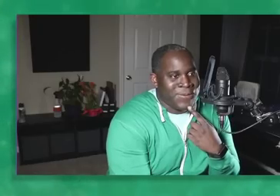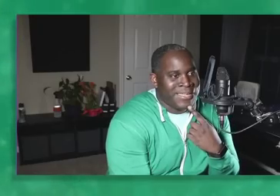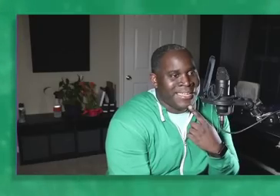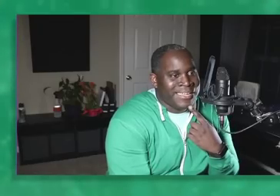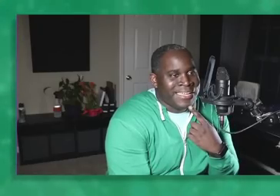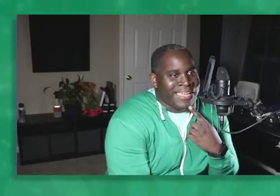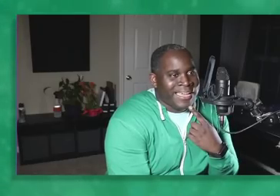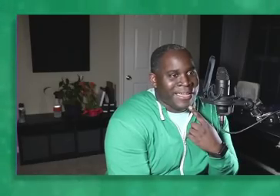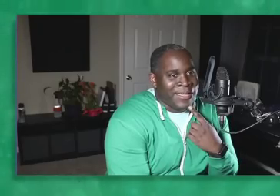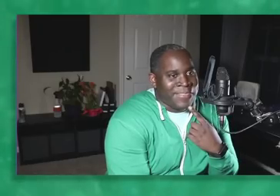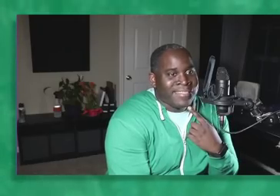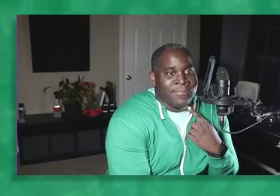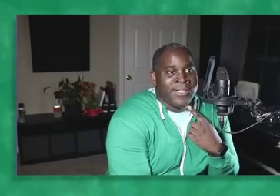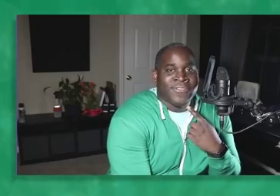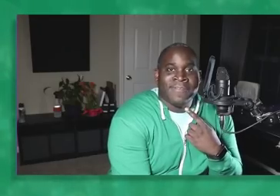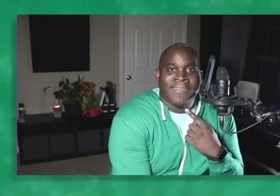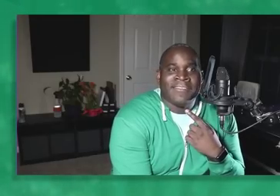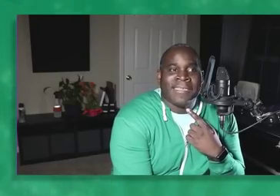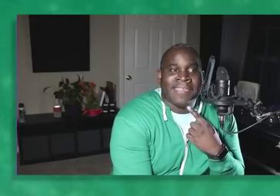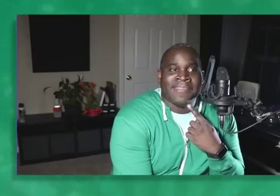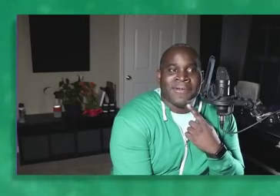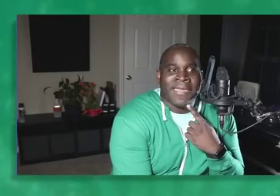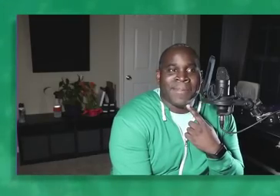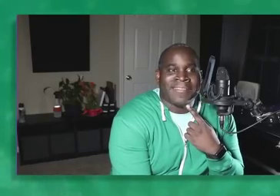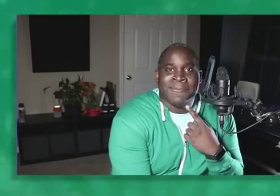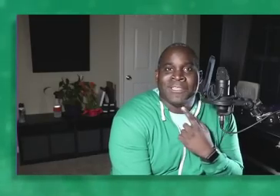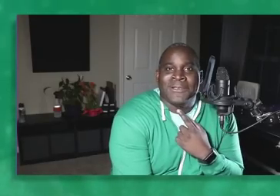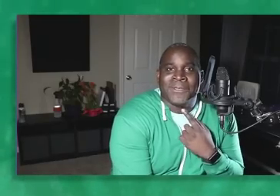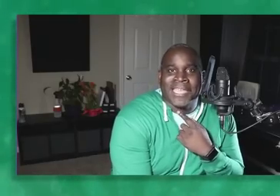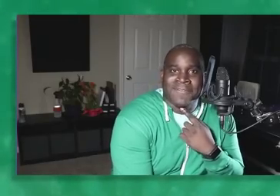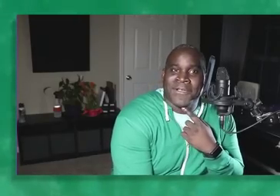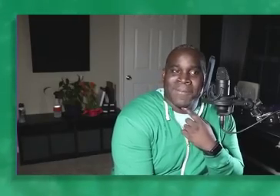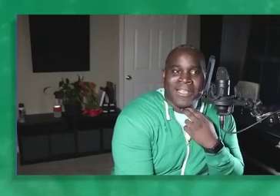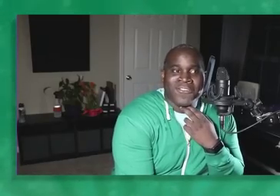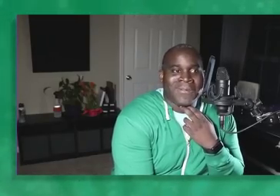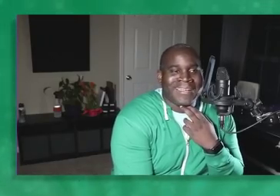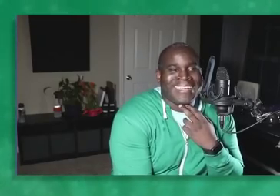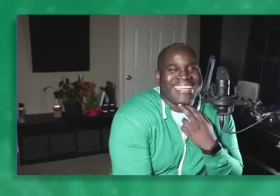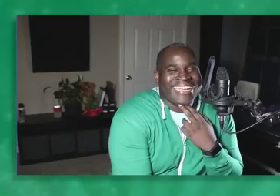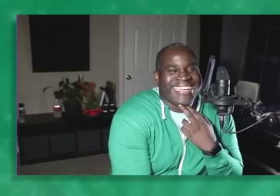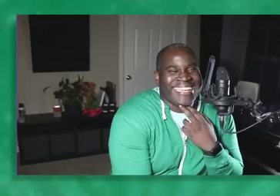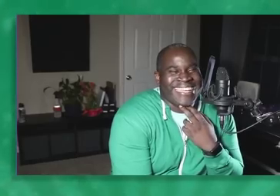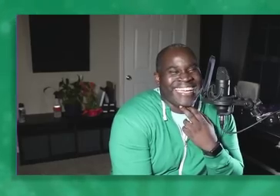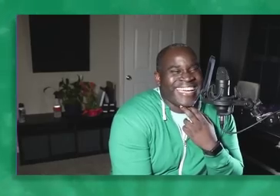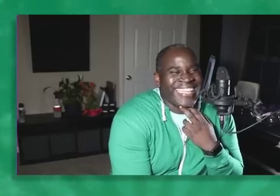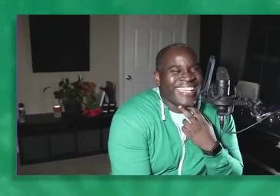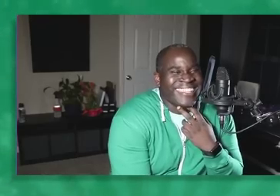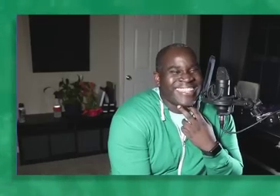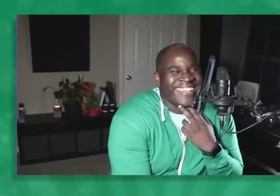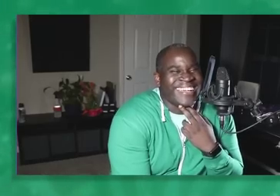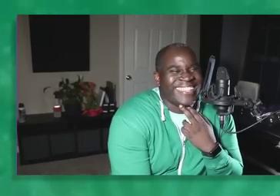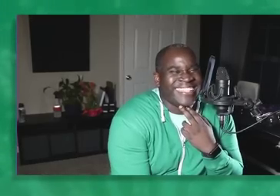show. That's a punch in the face. ASL, that means I really don't like you very much.